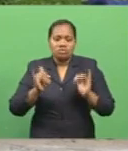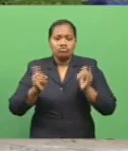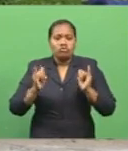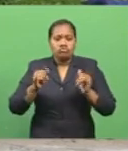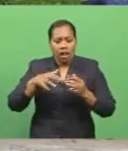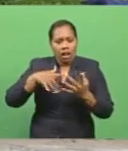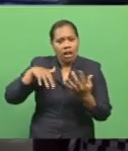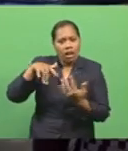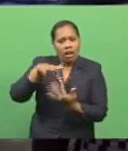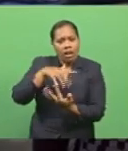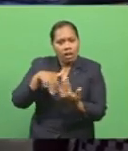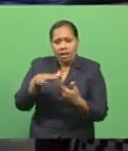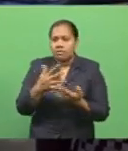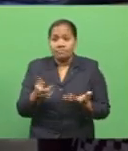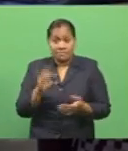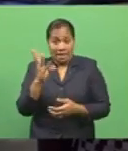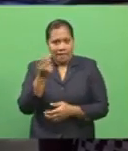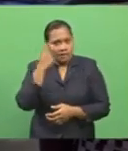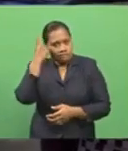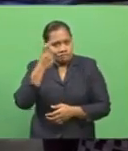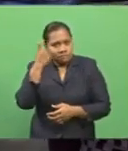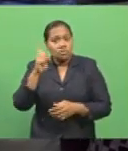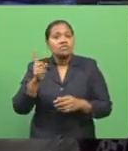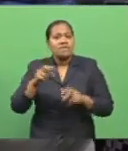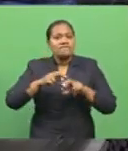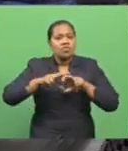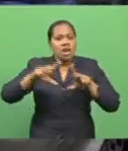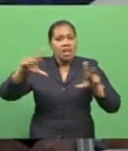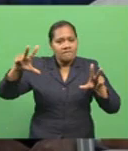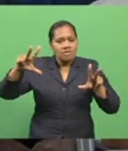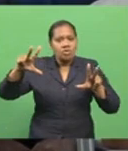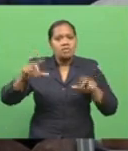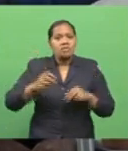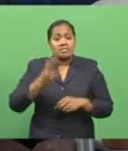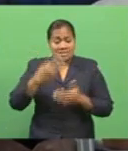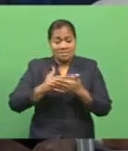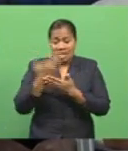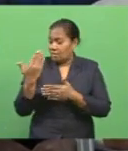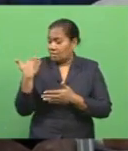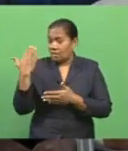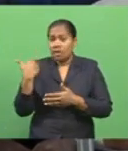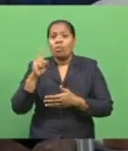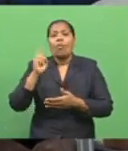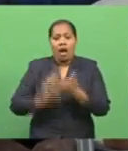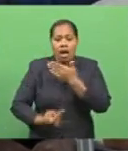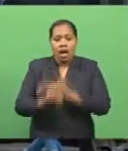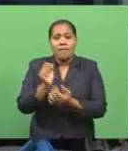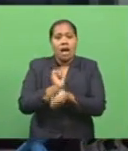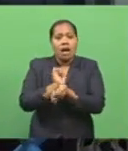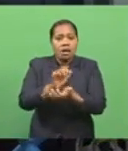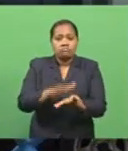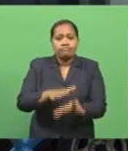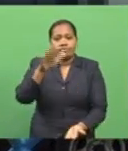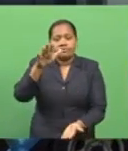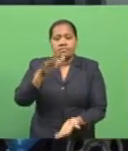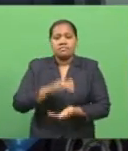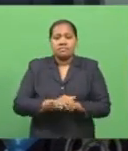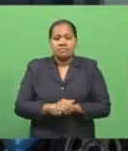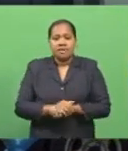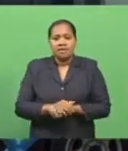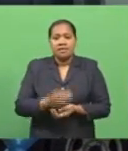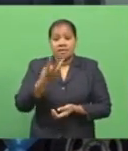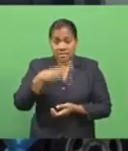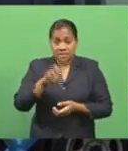they are concerned about Vanuatu, where the arrests made in the last 3 days have increased. After 99 arrests last night, 31